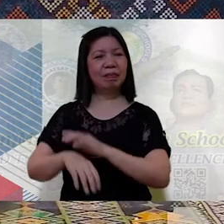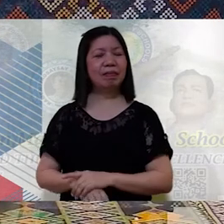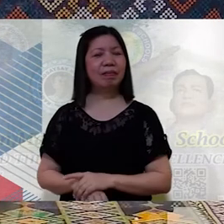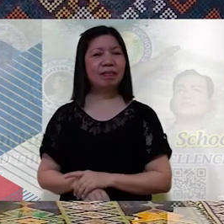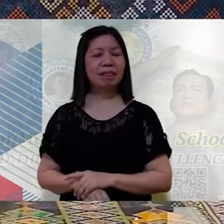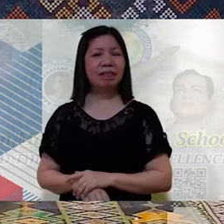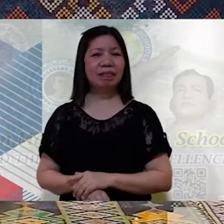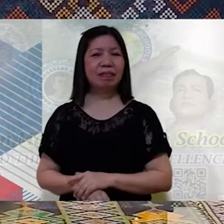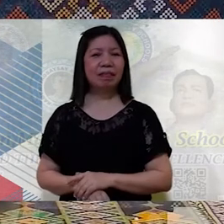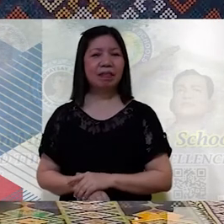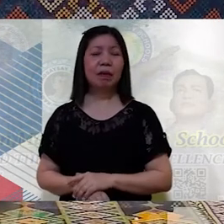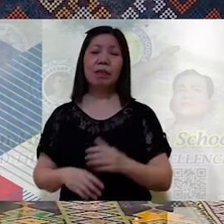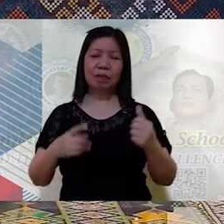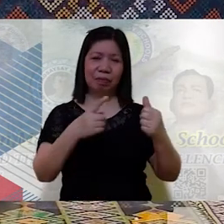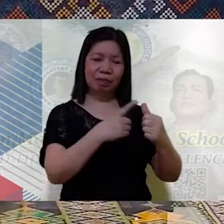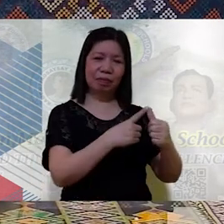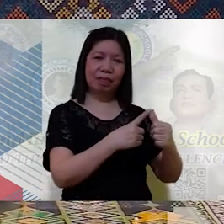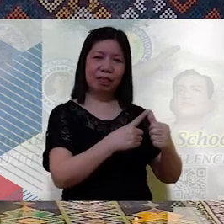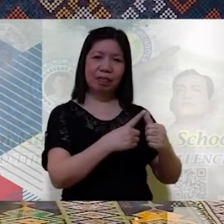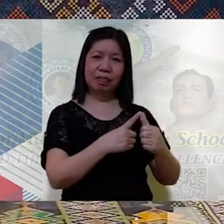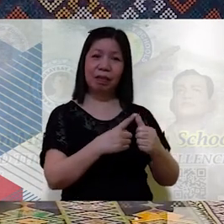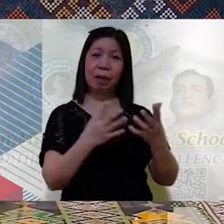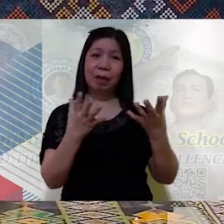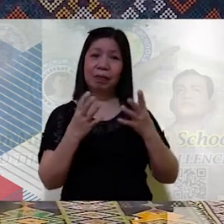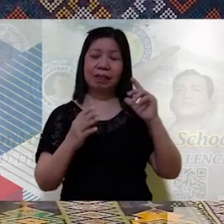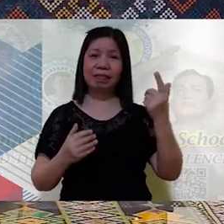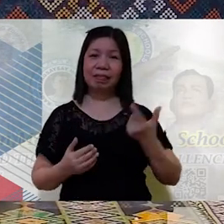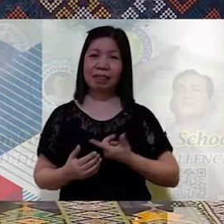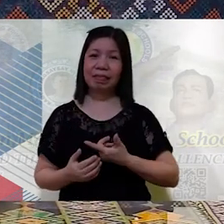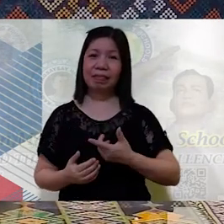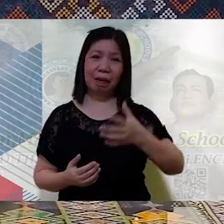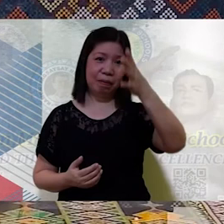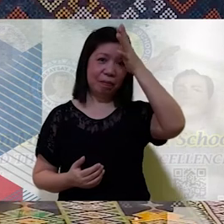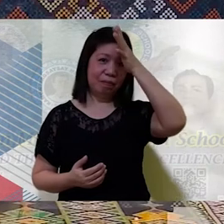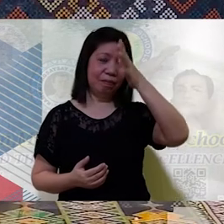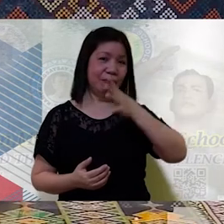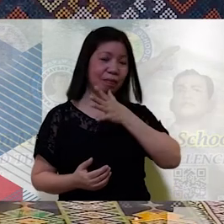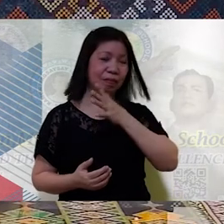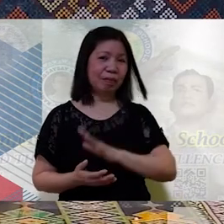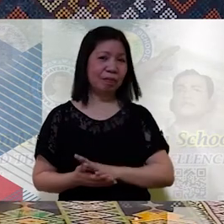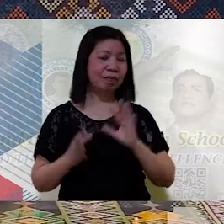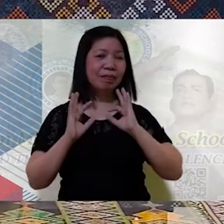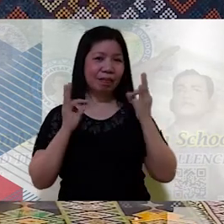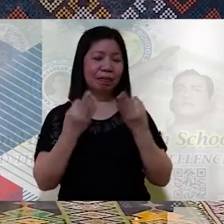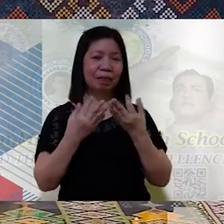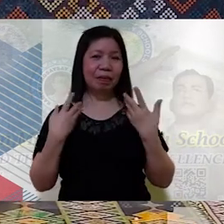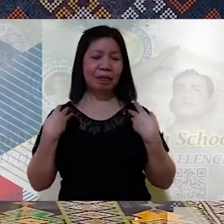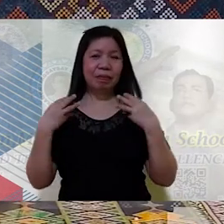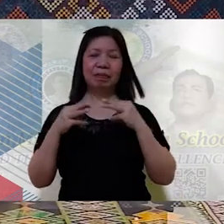time. First of all, I'd like to greet the parents and family